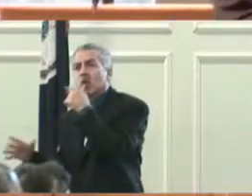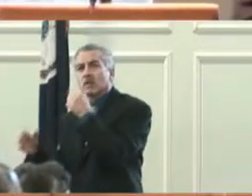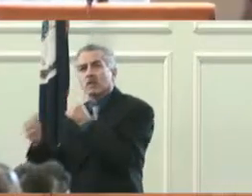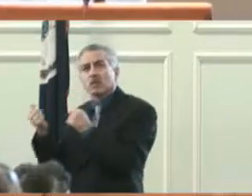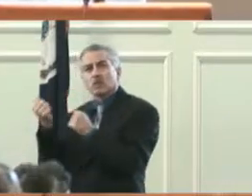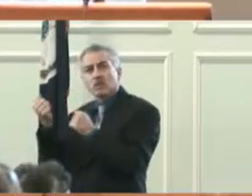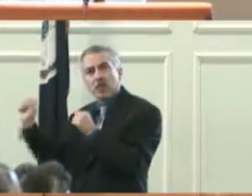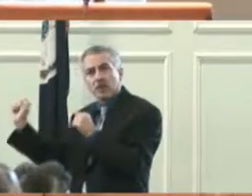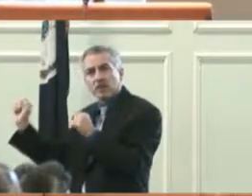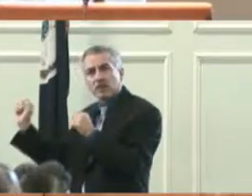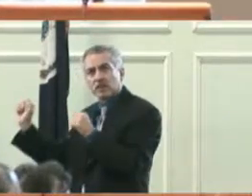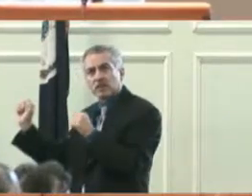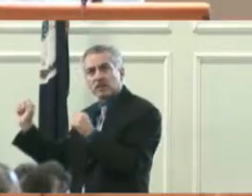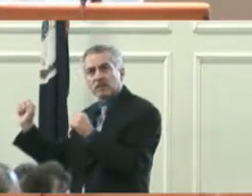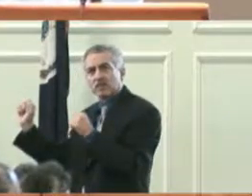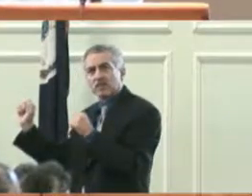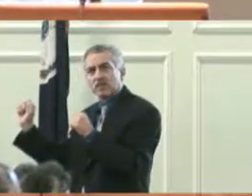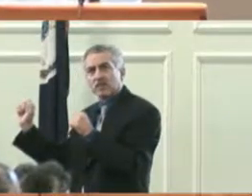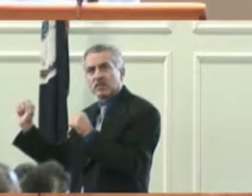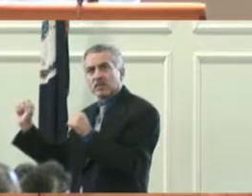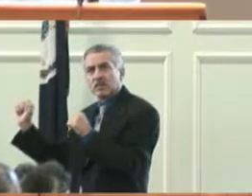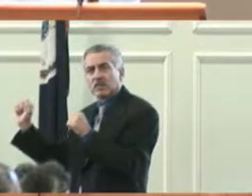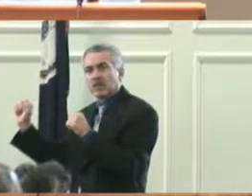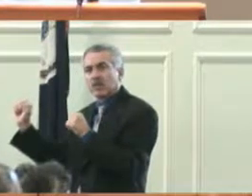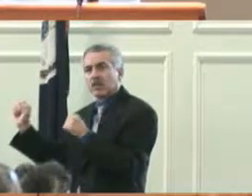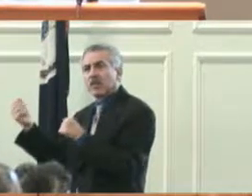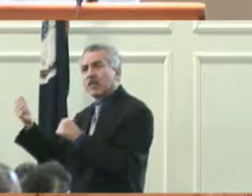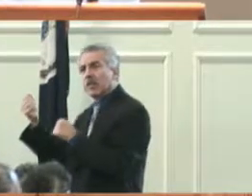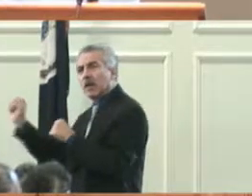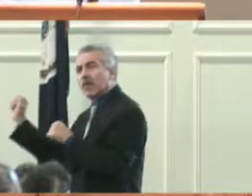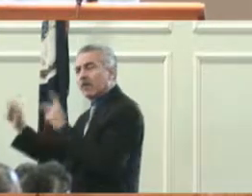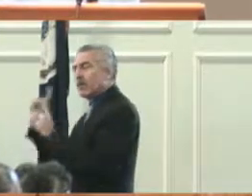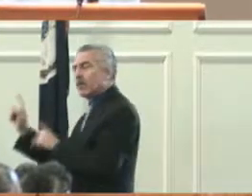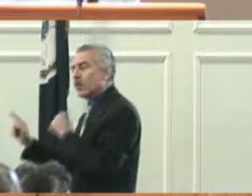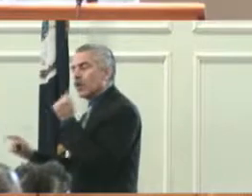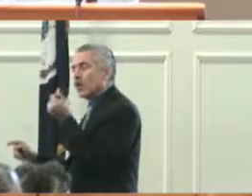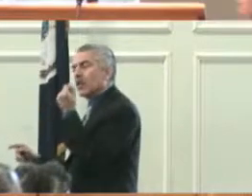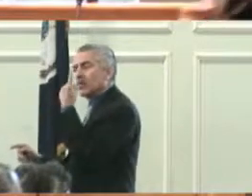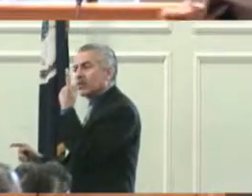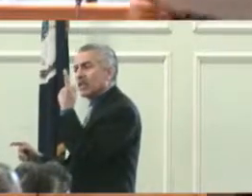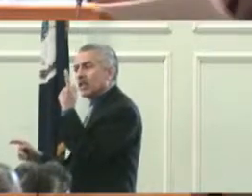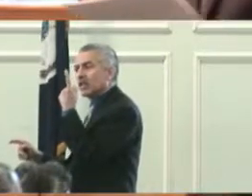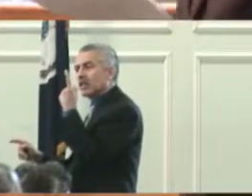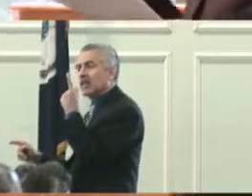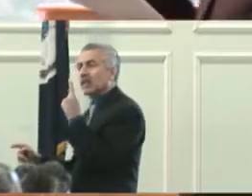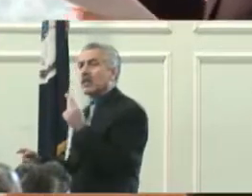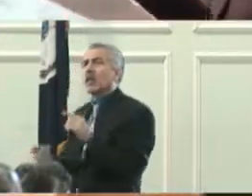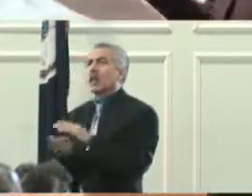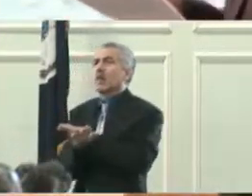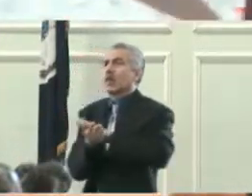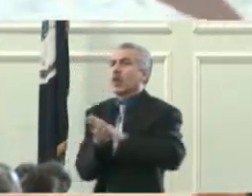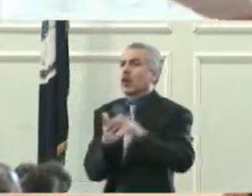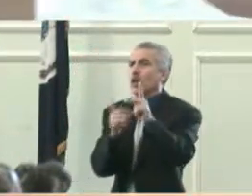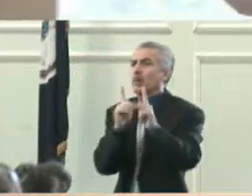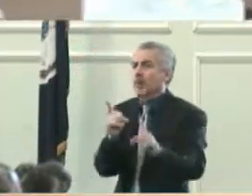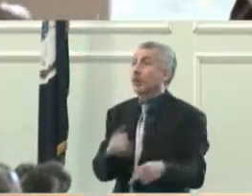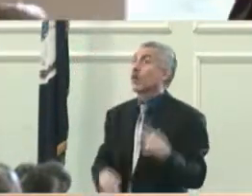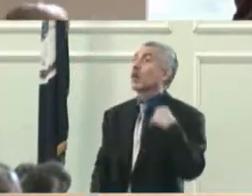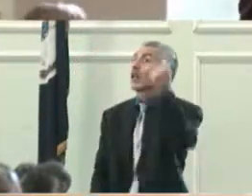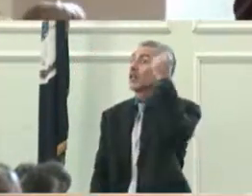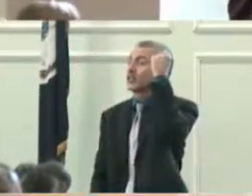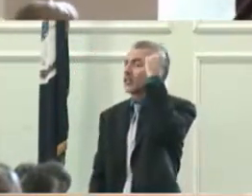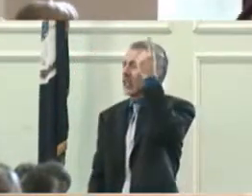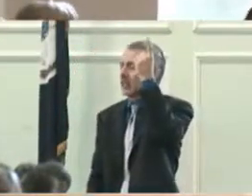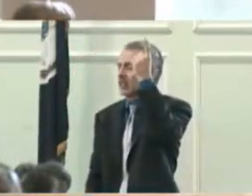shall understand, but the wise shall understand. Now, the only way that you and I can be made pure